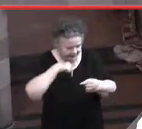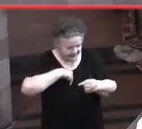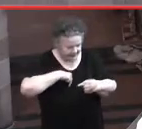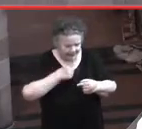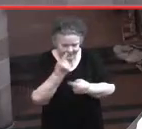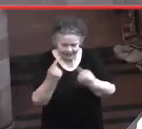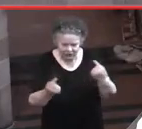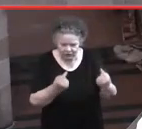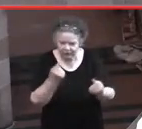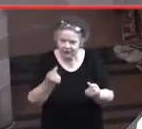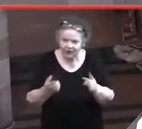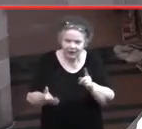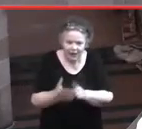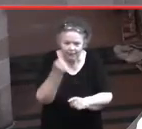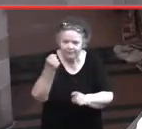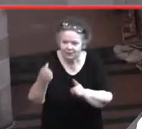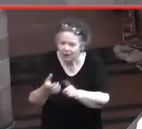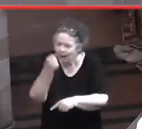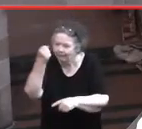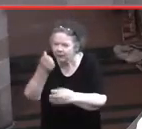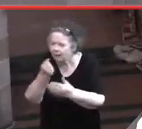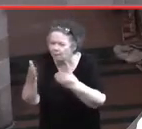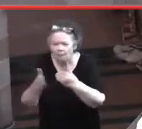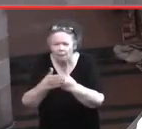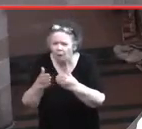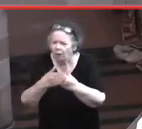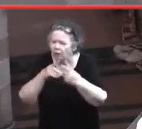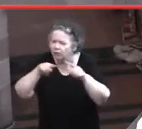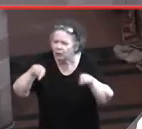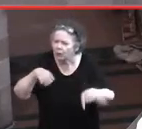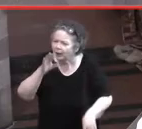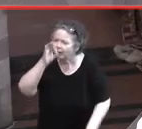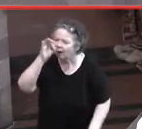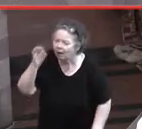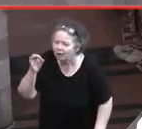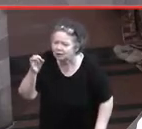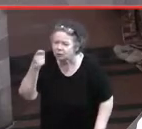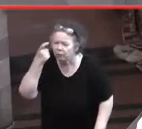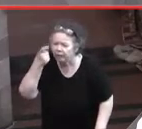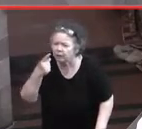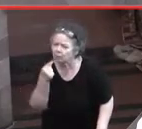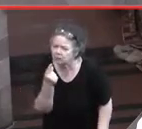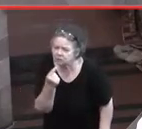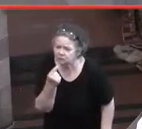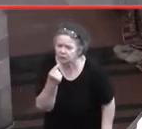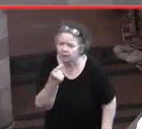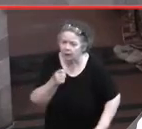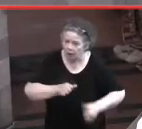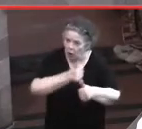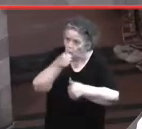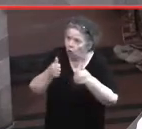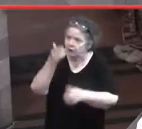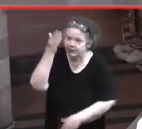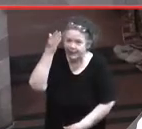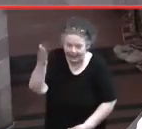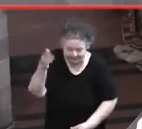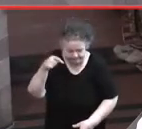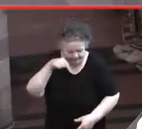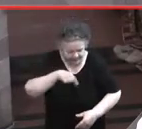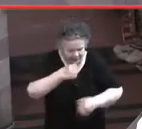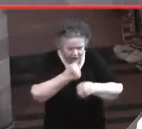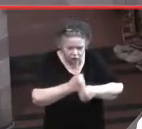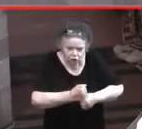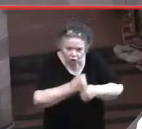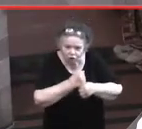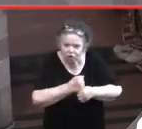accomplish infinitely more than we might ask or think. Glory to him in the church and